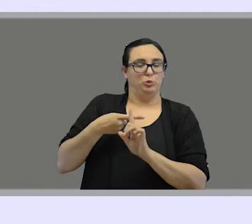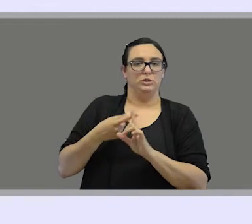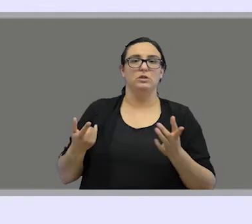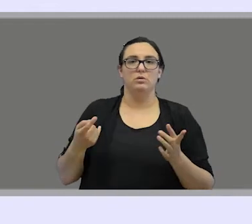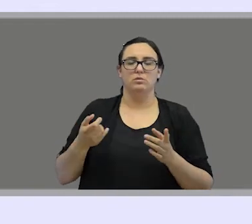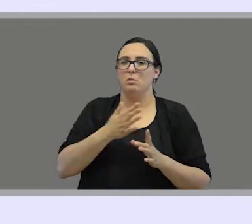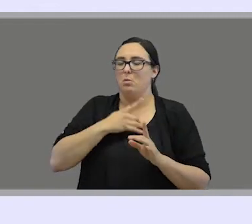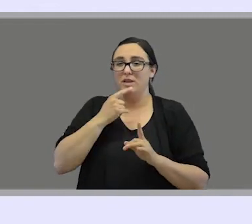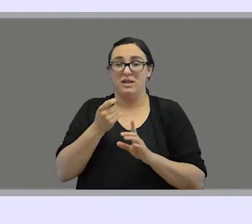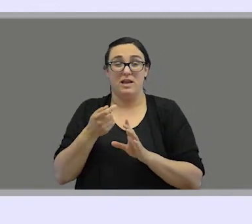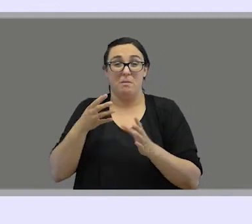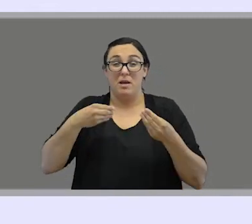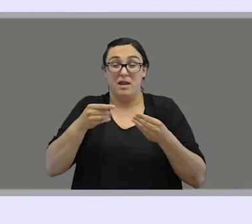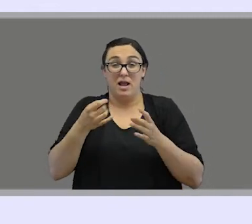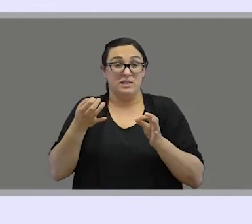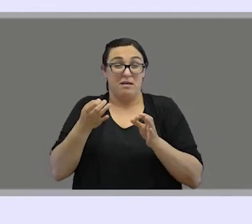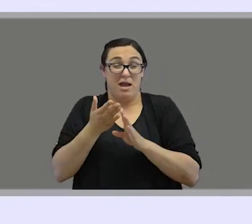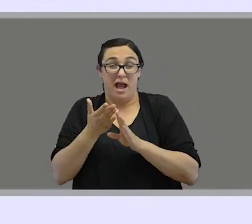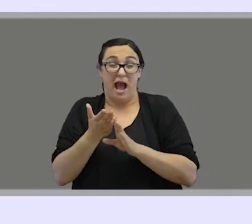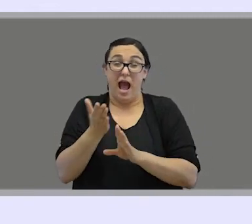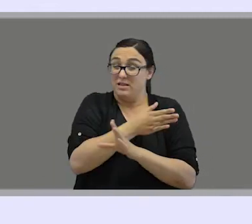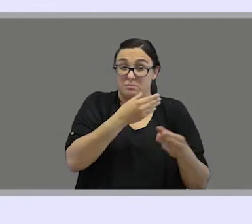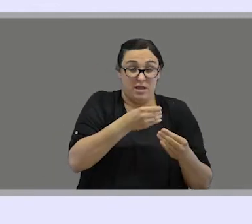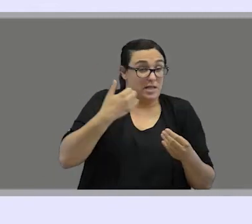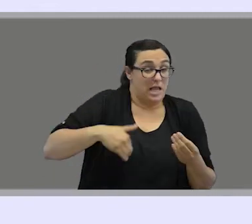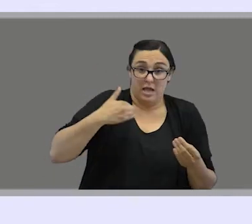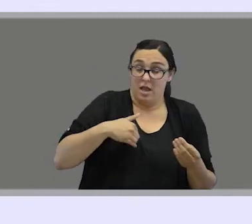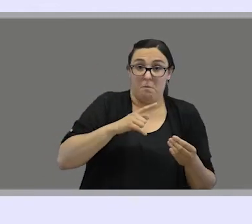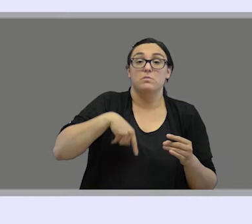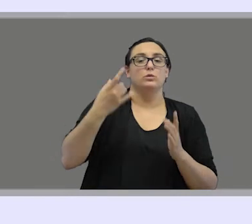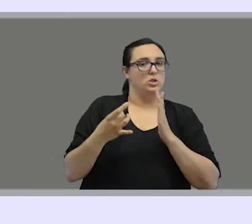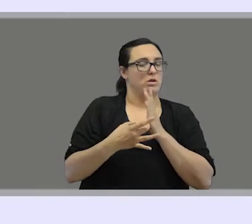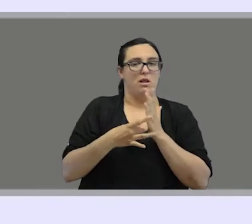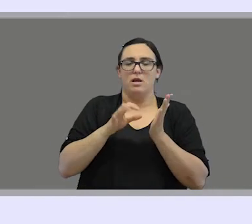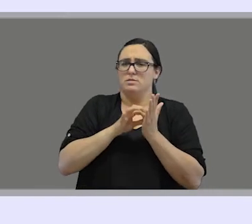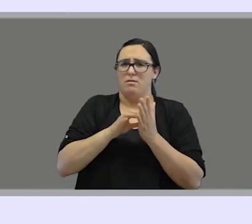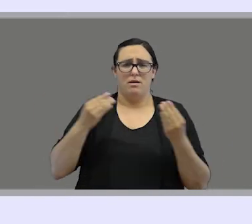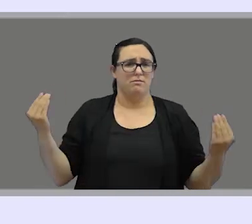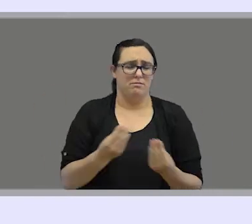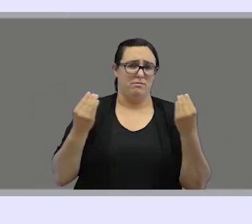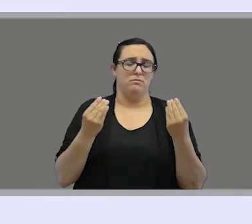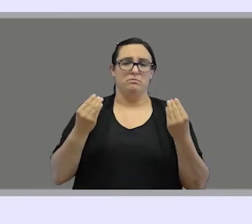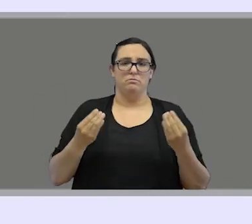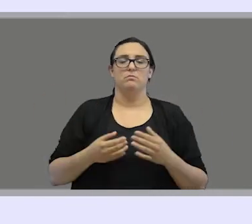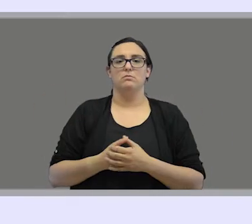advance, it is of great importance so that the quality of the service is granted.